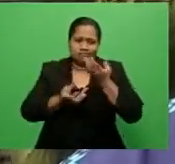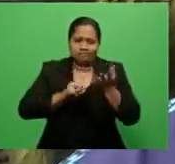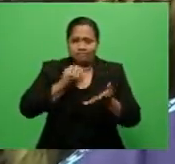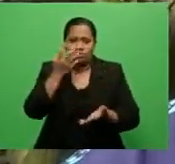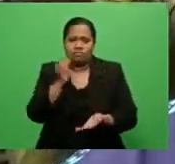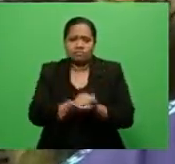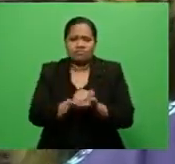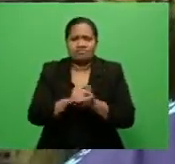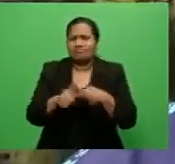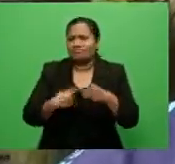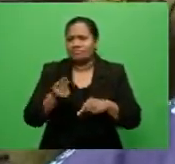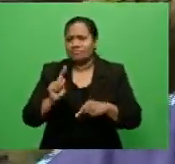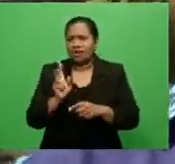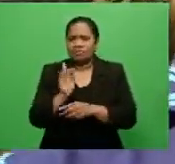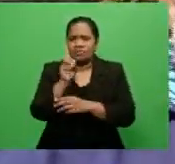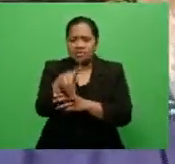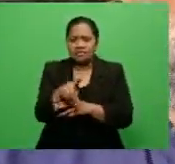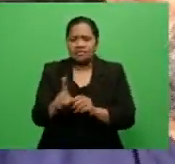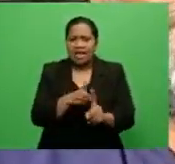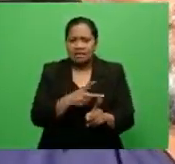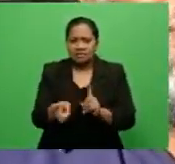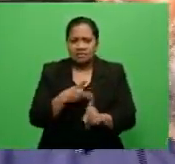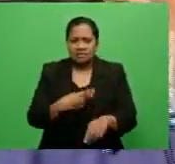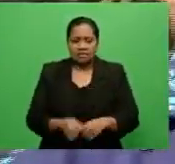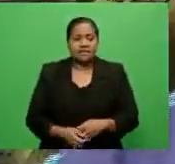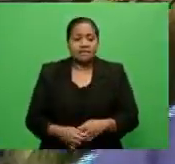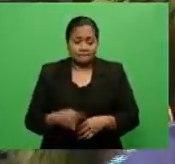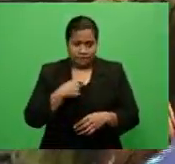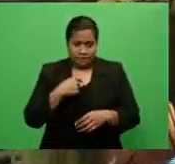bit reluctant about the issues